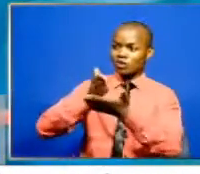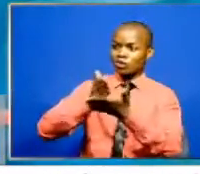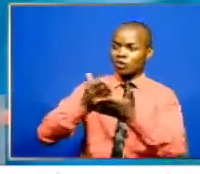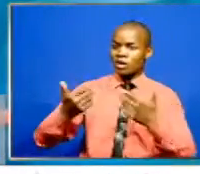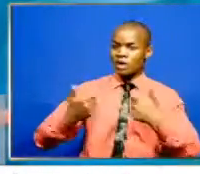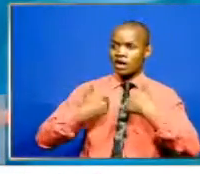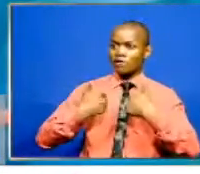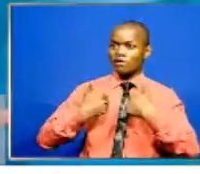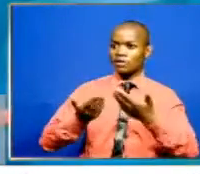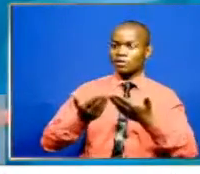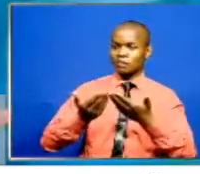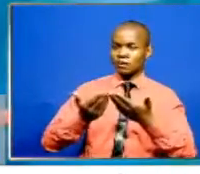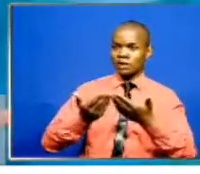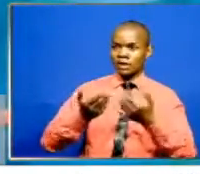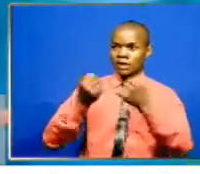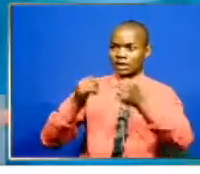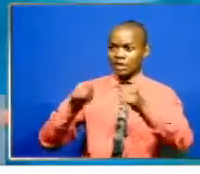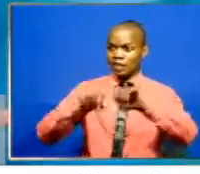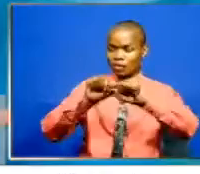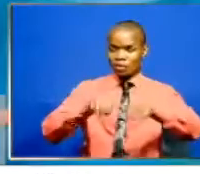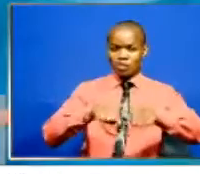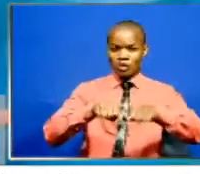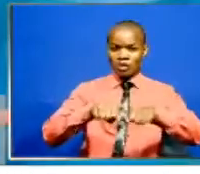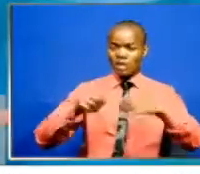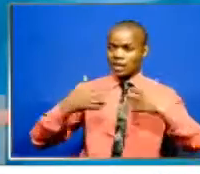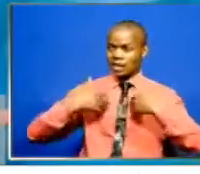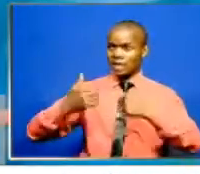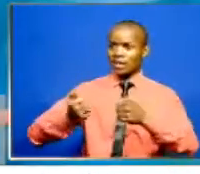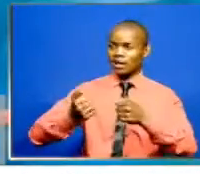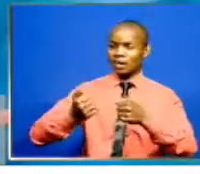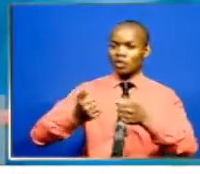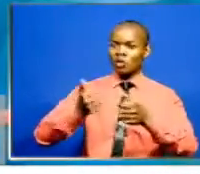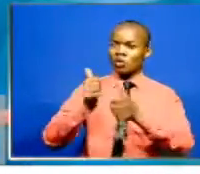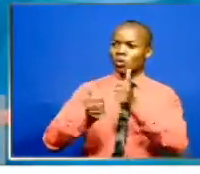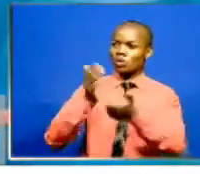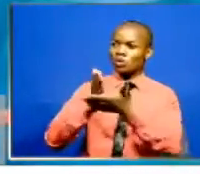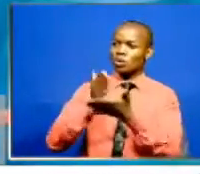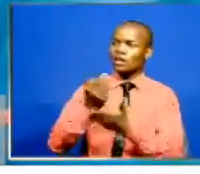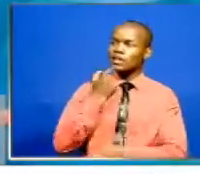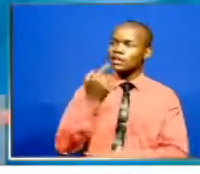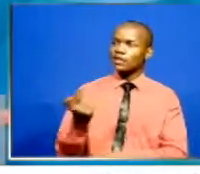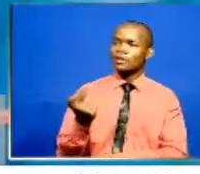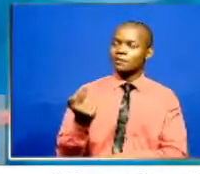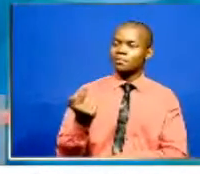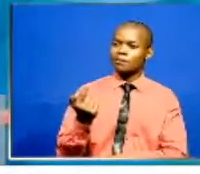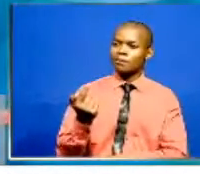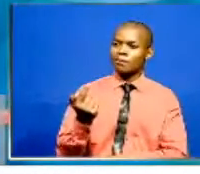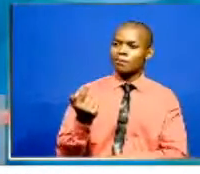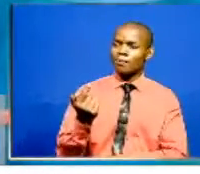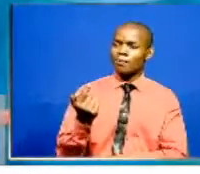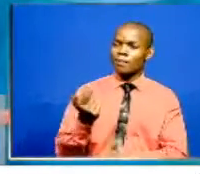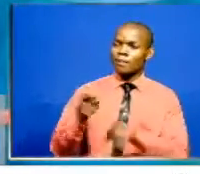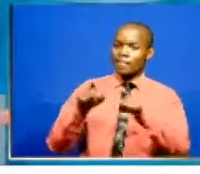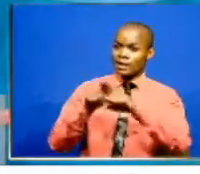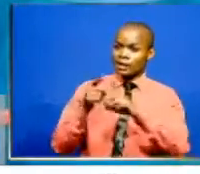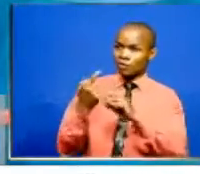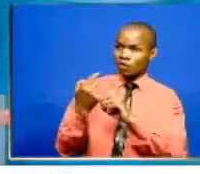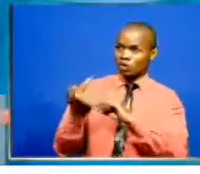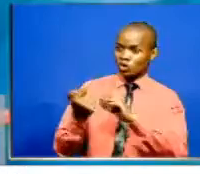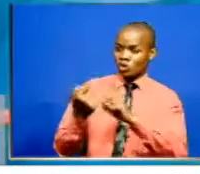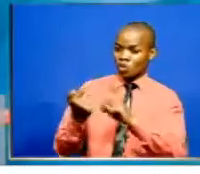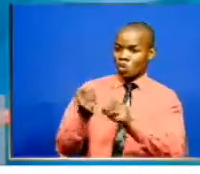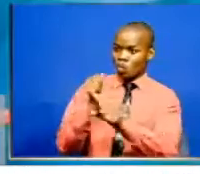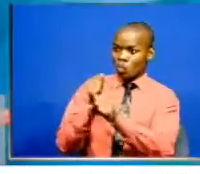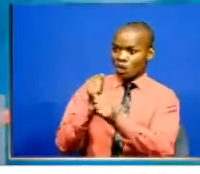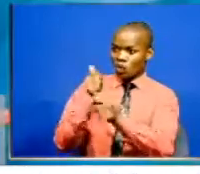stimulus recovery package, which says that we talked about the effort